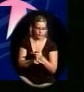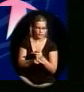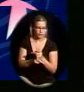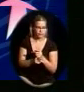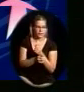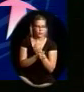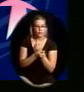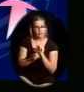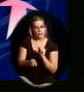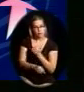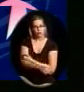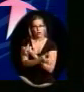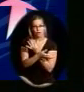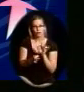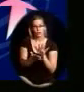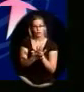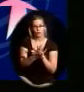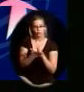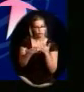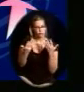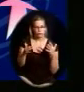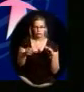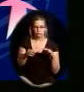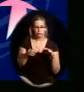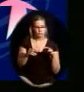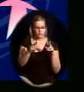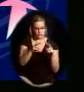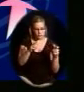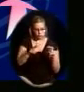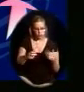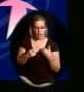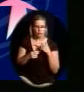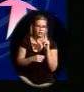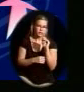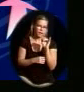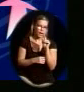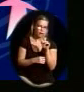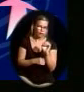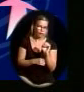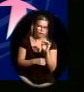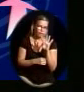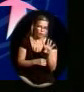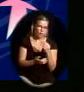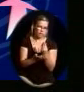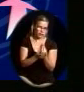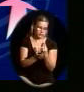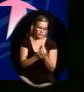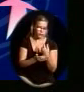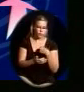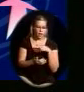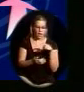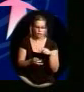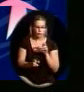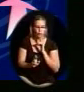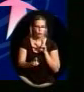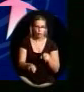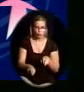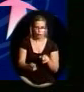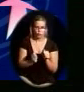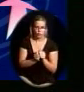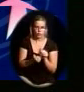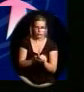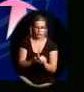Safe and Drug-Free Schools, we've done assessments because we have Title IV funding. And so we have to report back